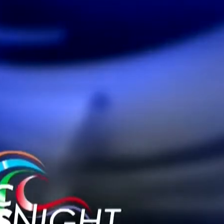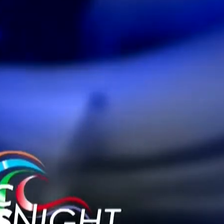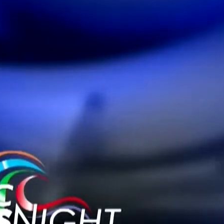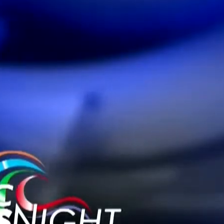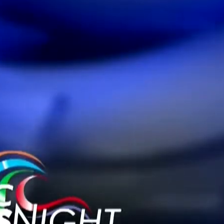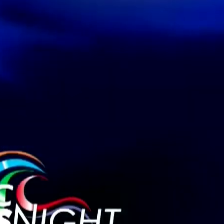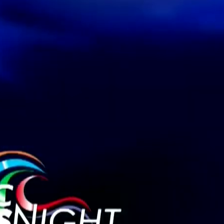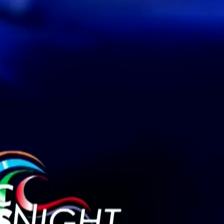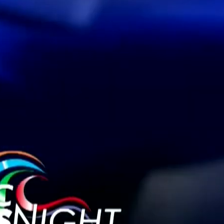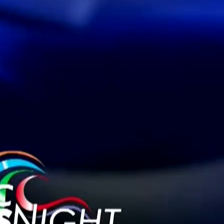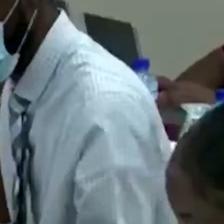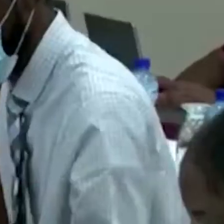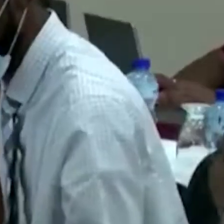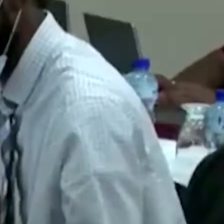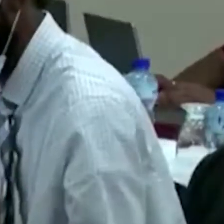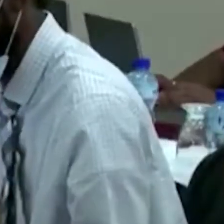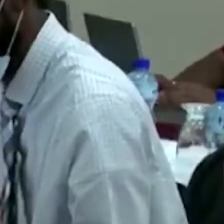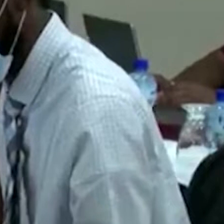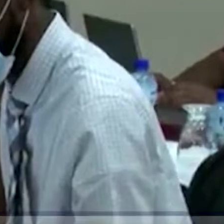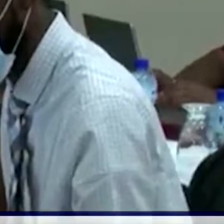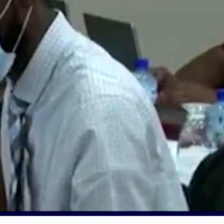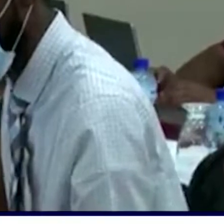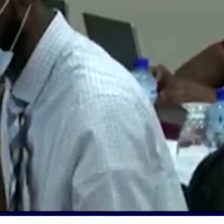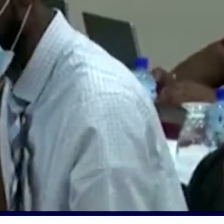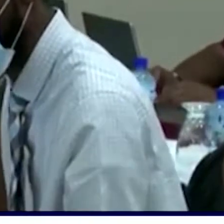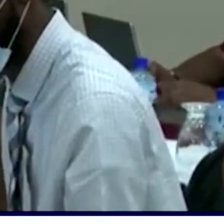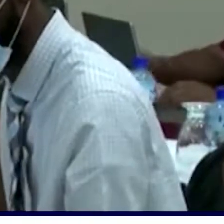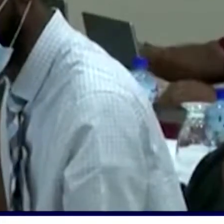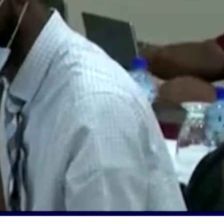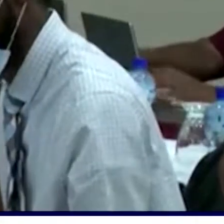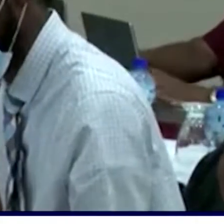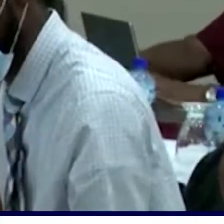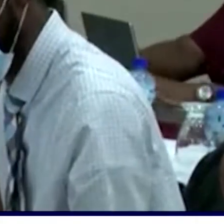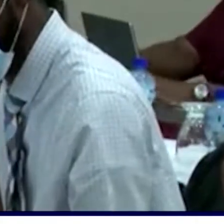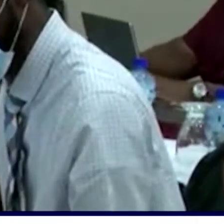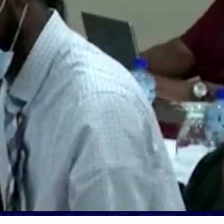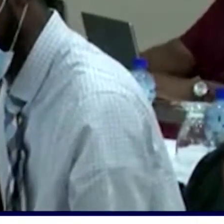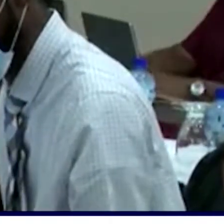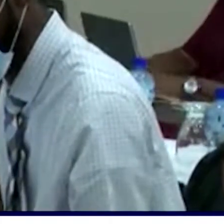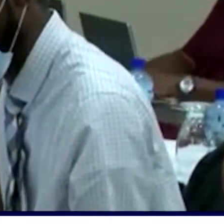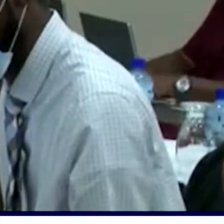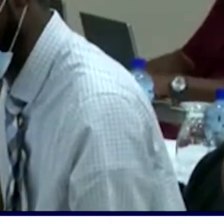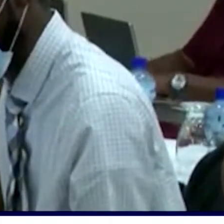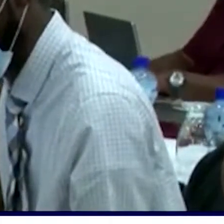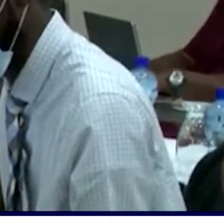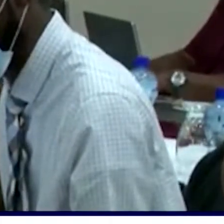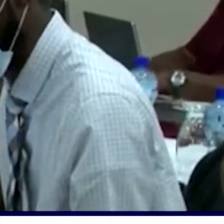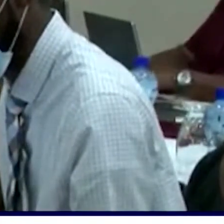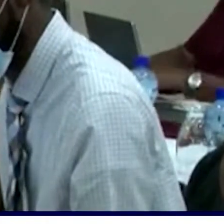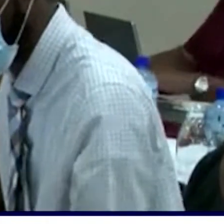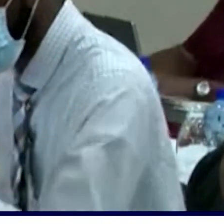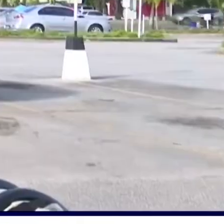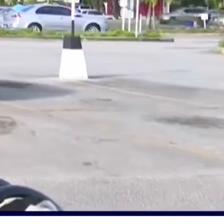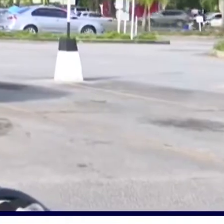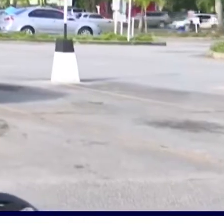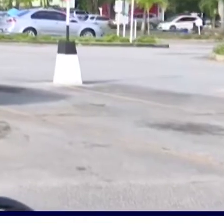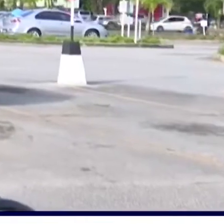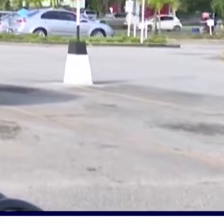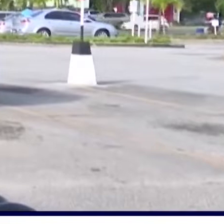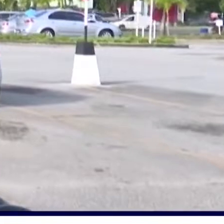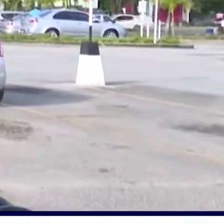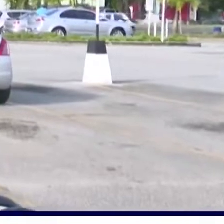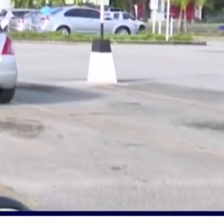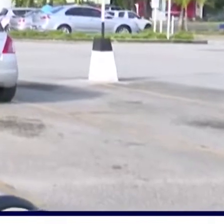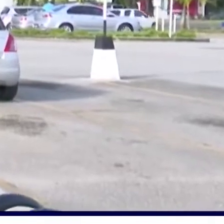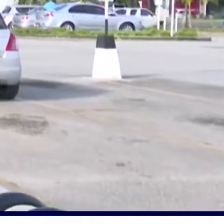Making headlines tonight. The size of dividends paid out by the Barbados Light and Power queried as the rate hearings enter day 3.